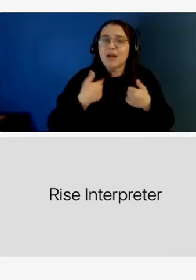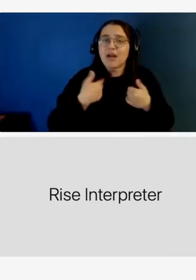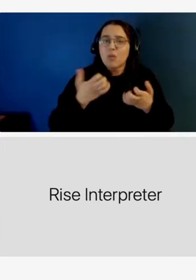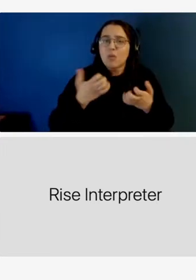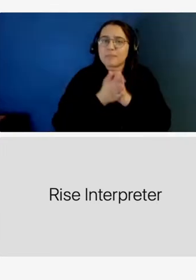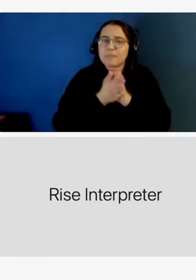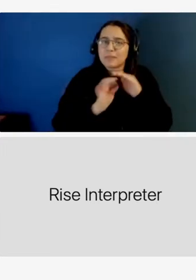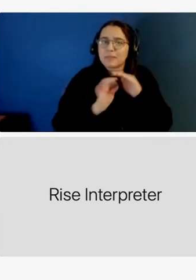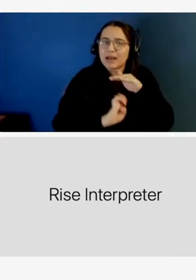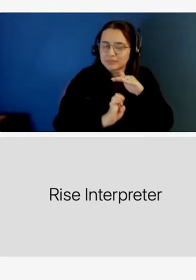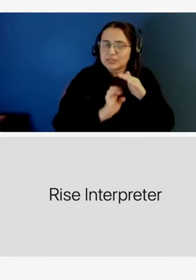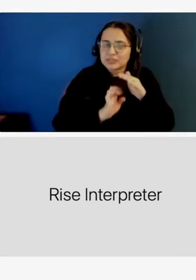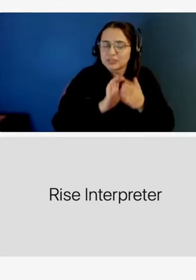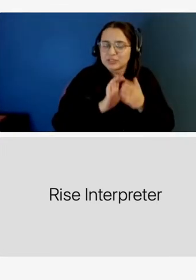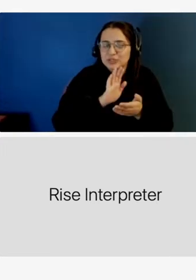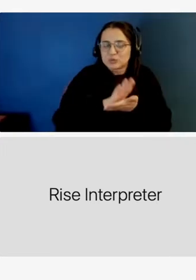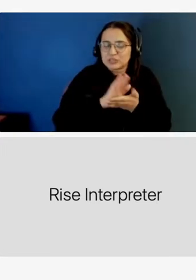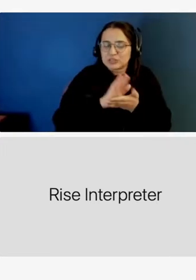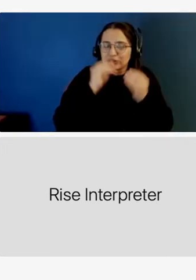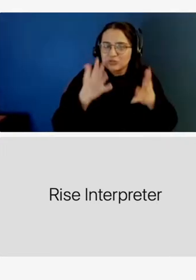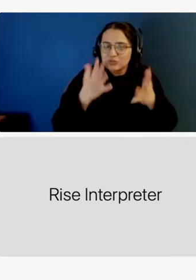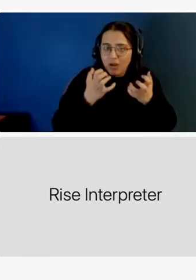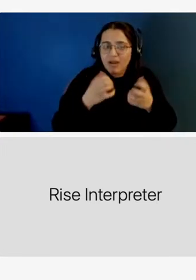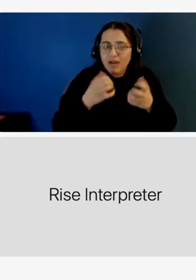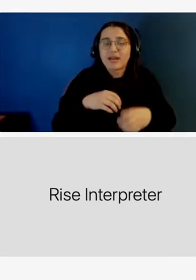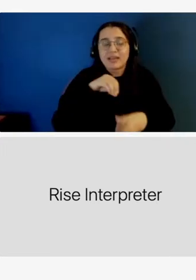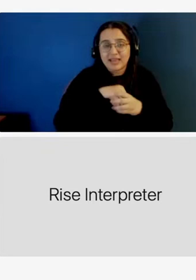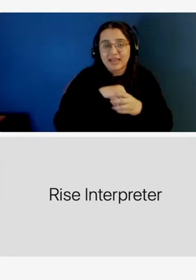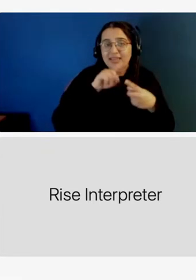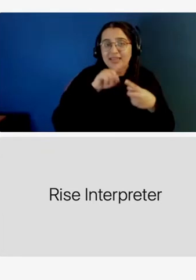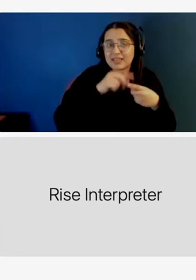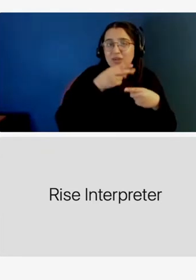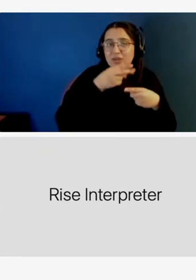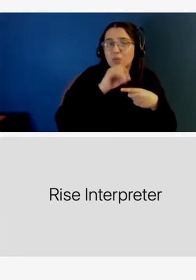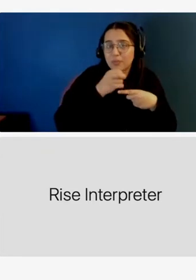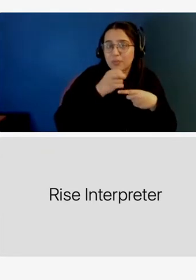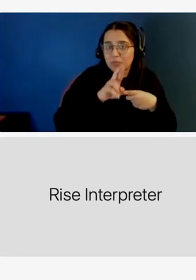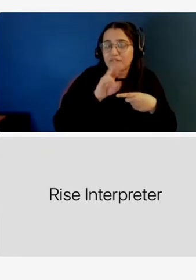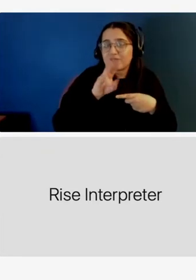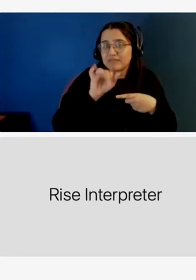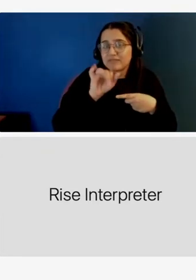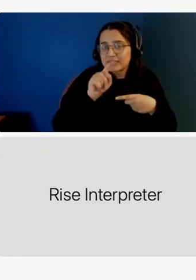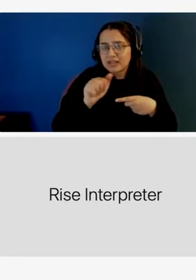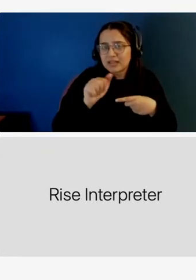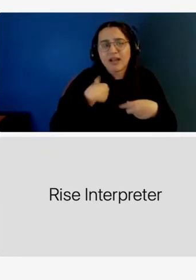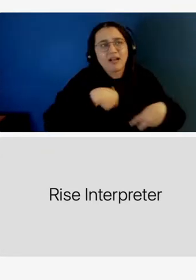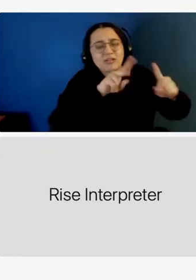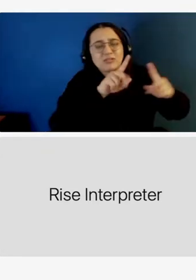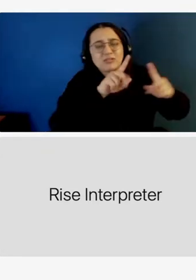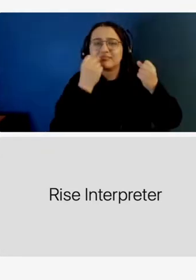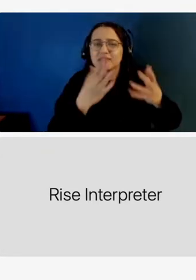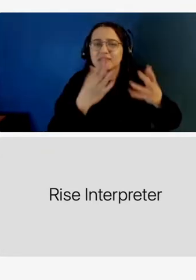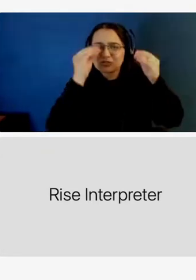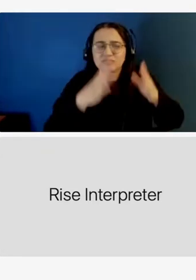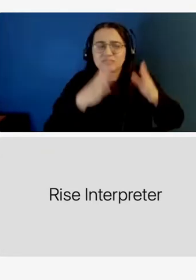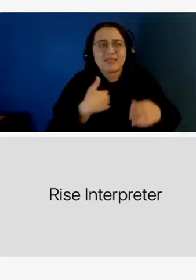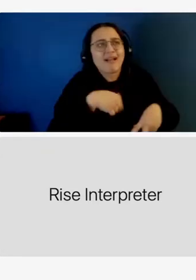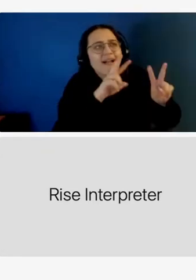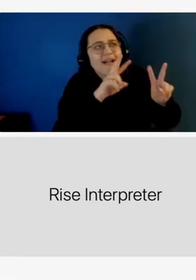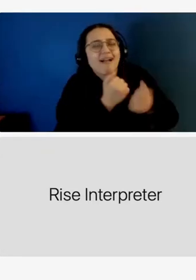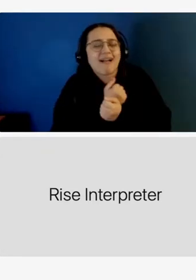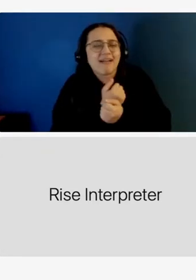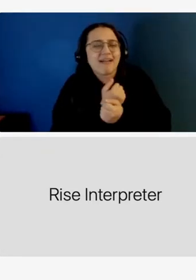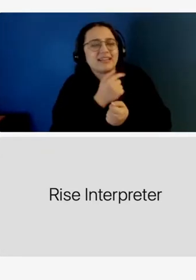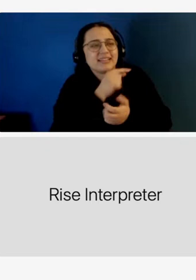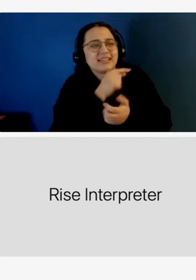Vista, Chris De La Rosa, Diane Mumper, Mrs. Taylor, and so that was the plan until I went to Bloomington High